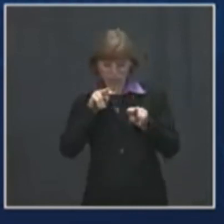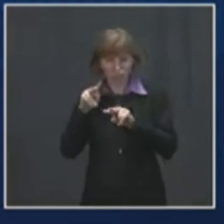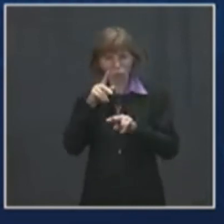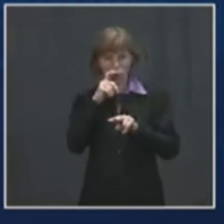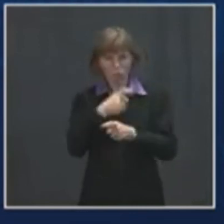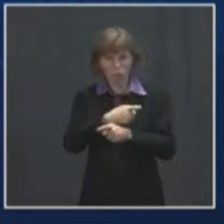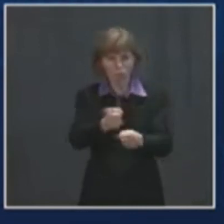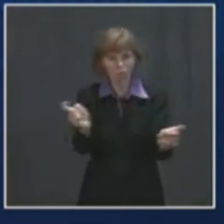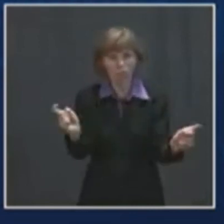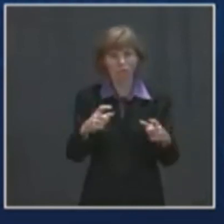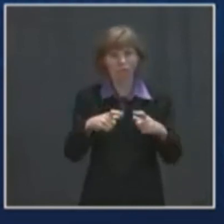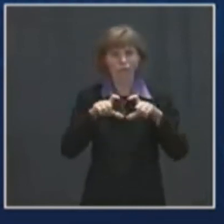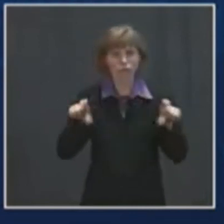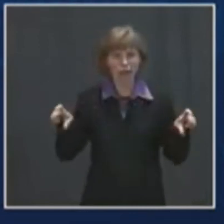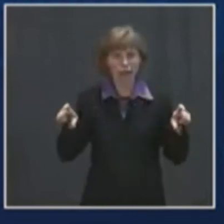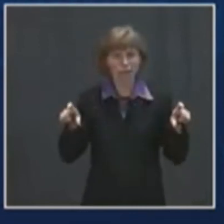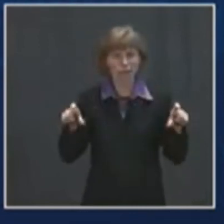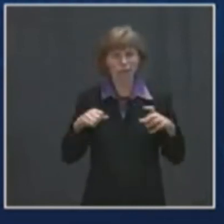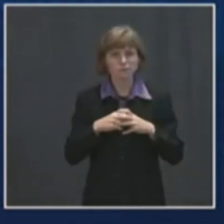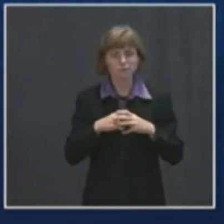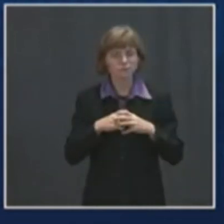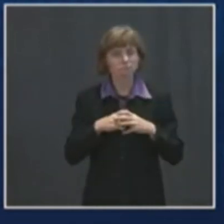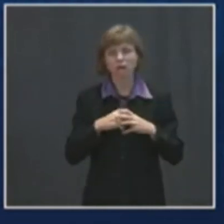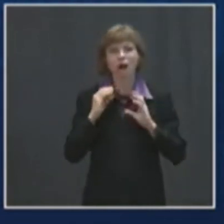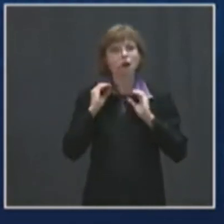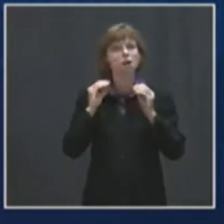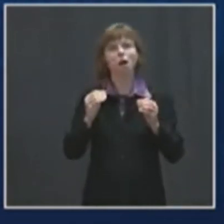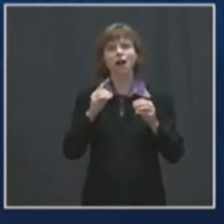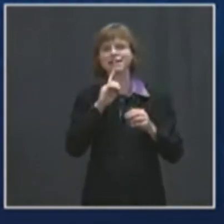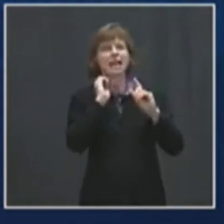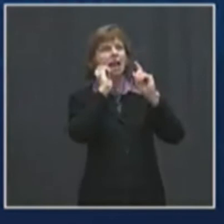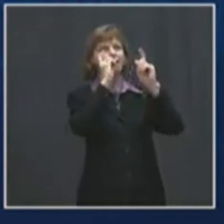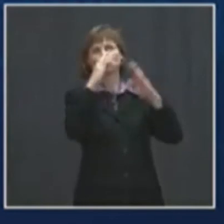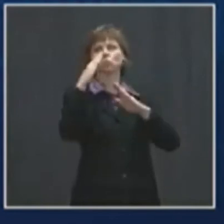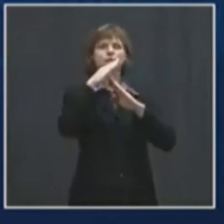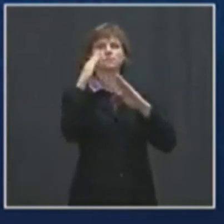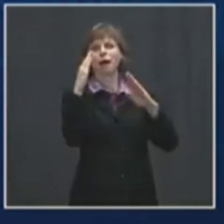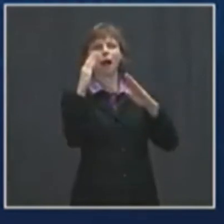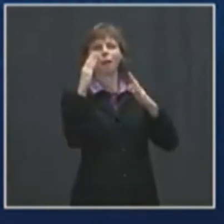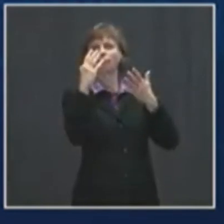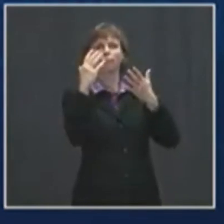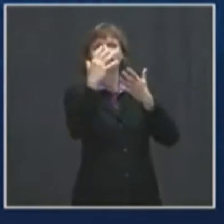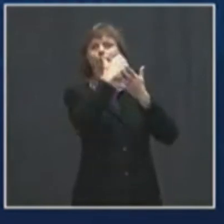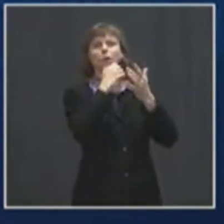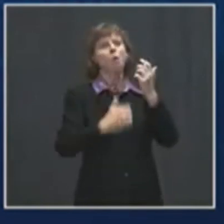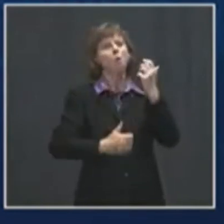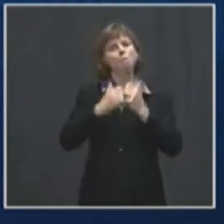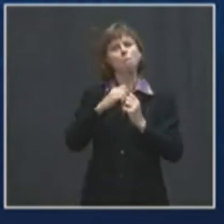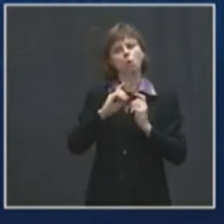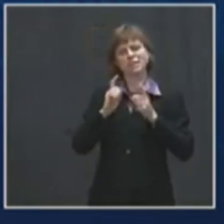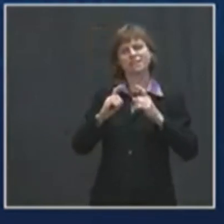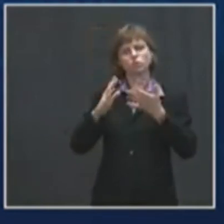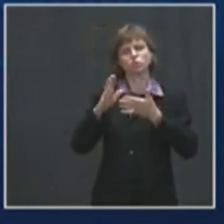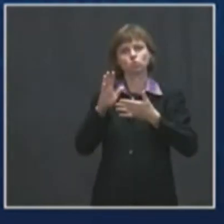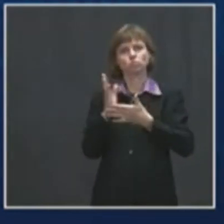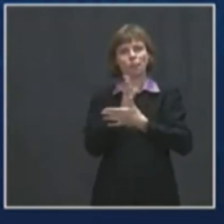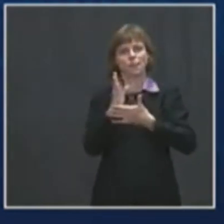actually, virtually none of it goes to the very top of the scale, and the vast majority goes to the middle and the bottom.